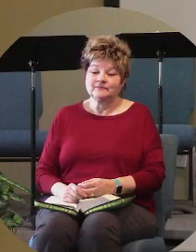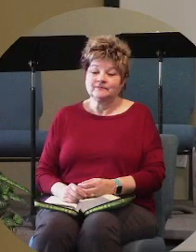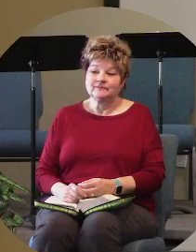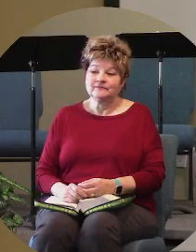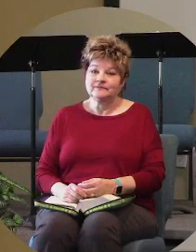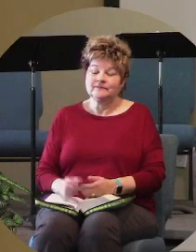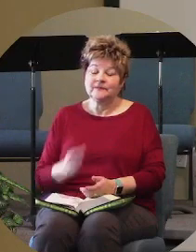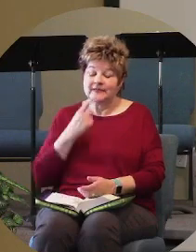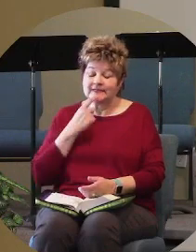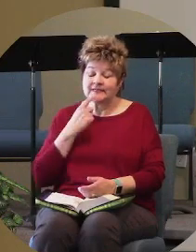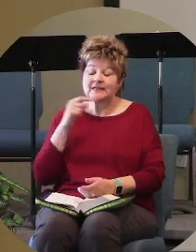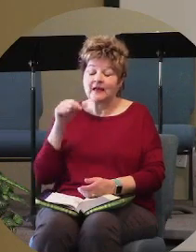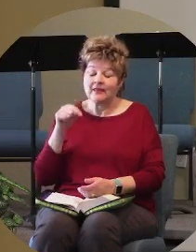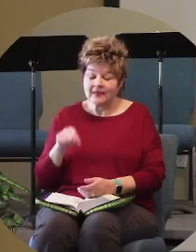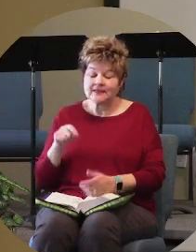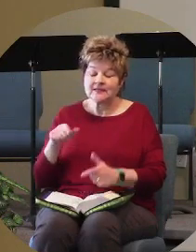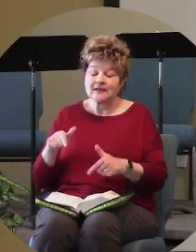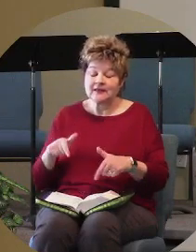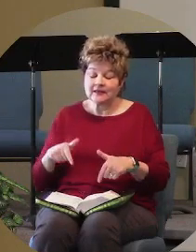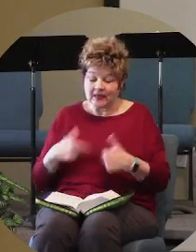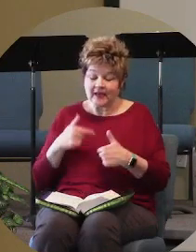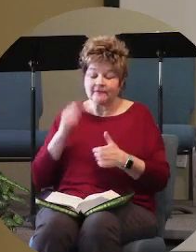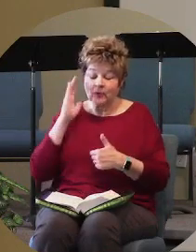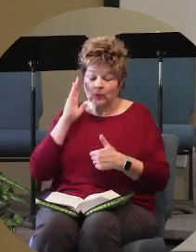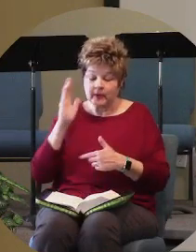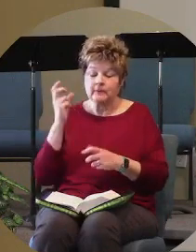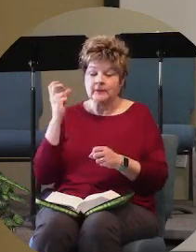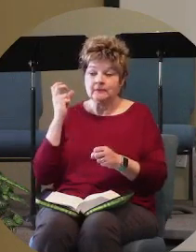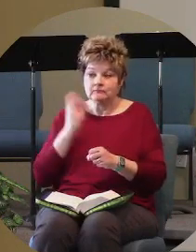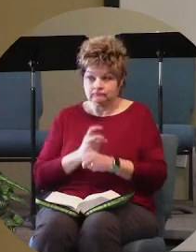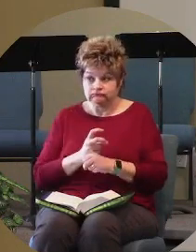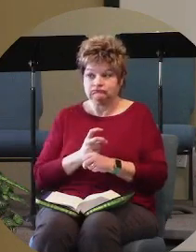He says, this life is going to be tough.